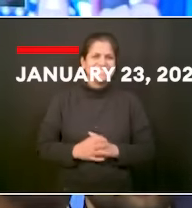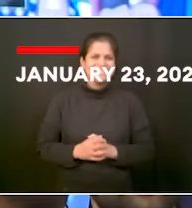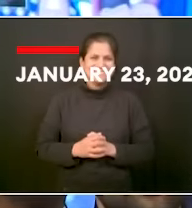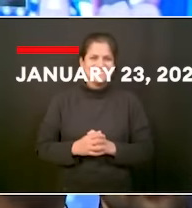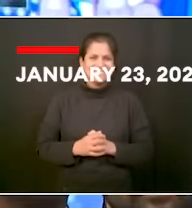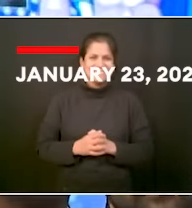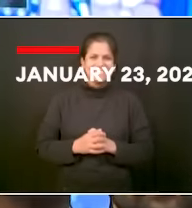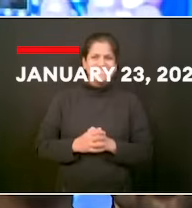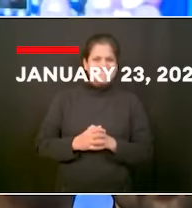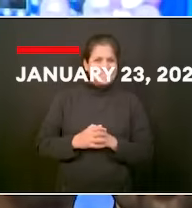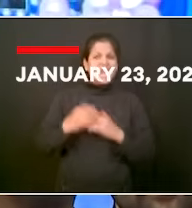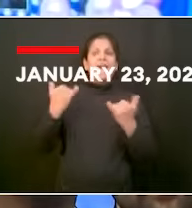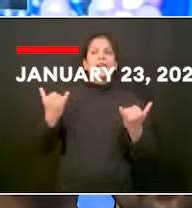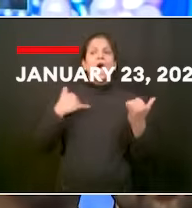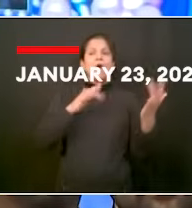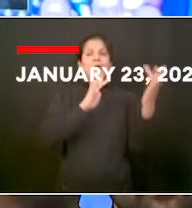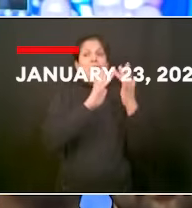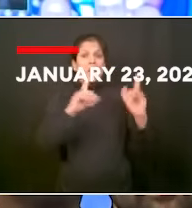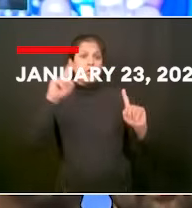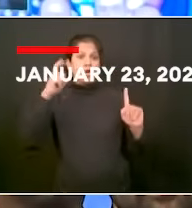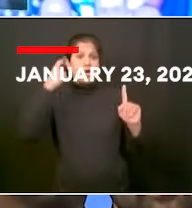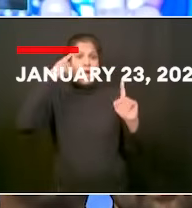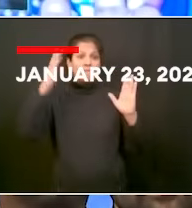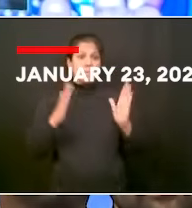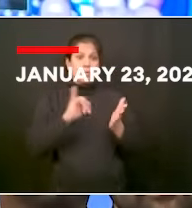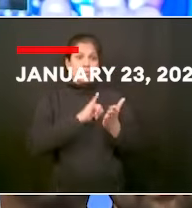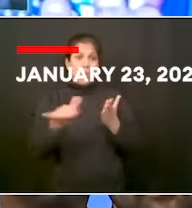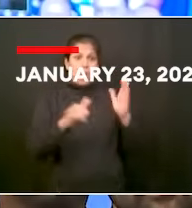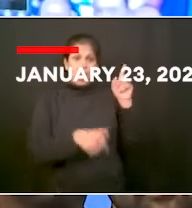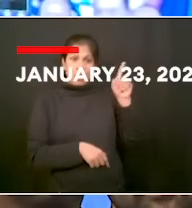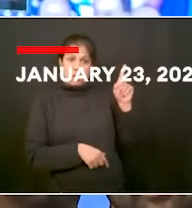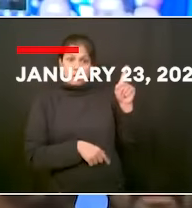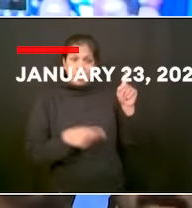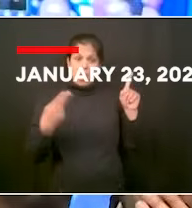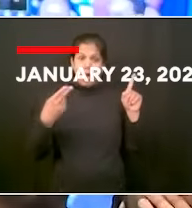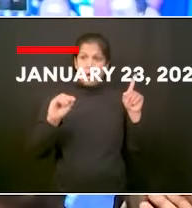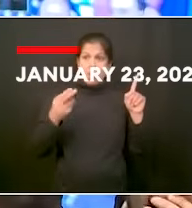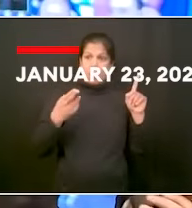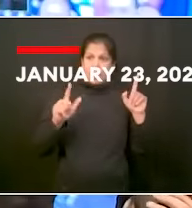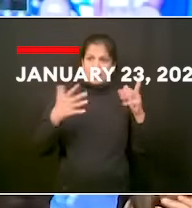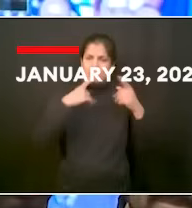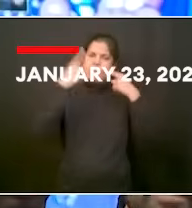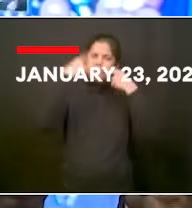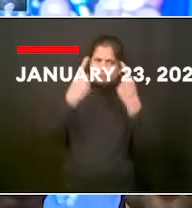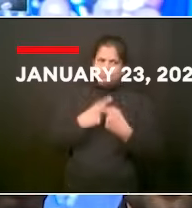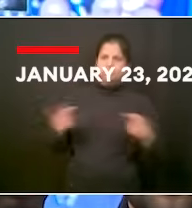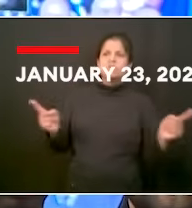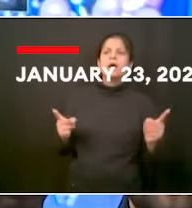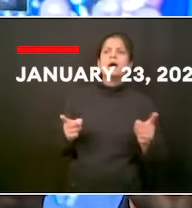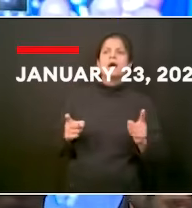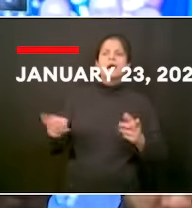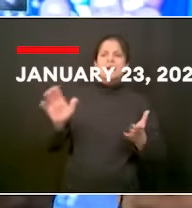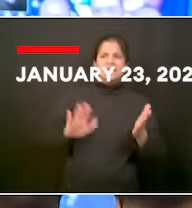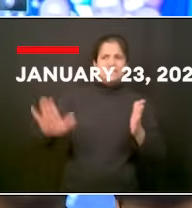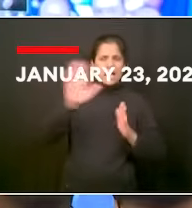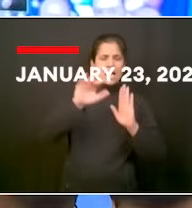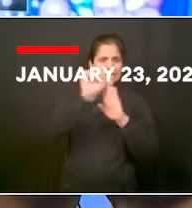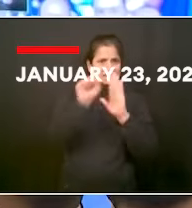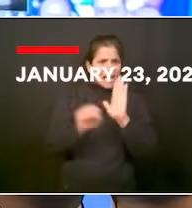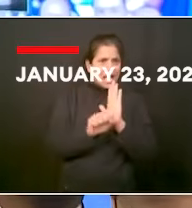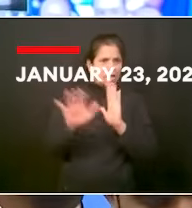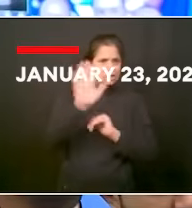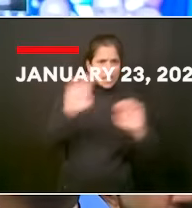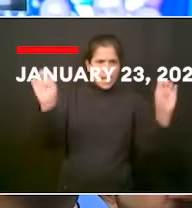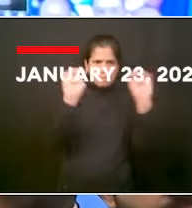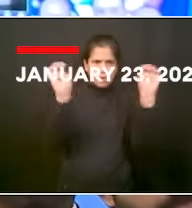She's declared a statewide state of emergency. Obviously, the principal impacts of this pending storm are likely to be